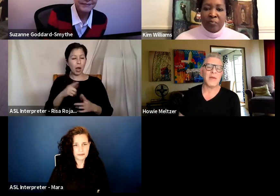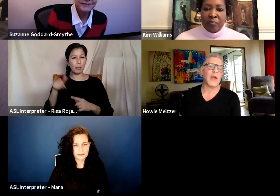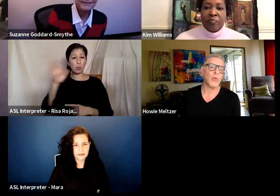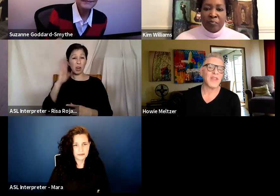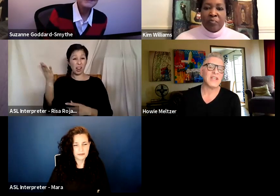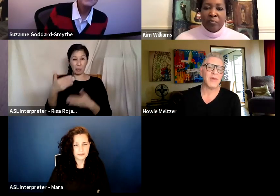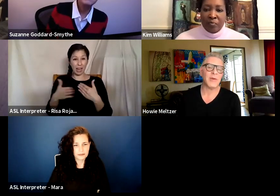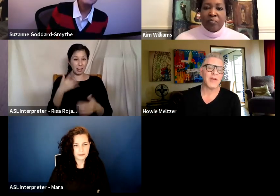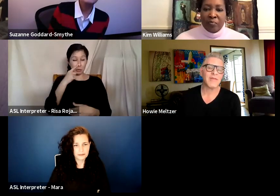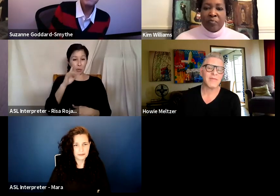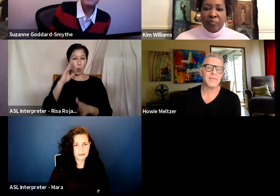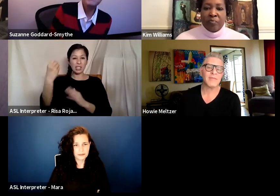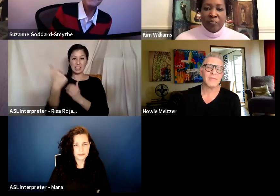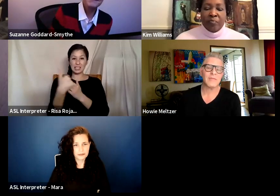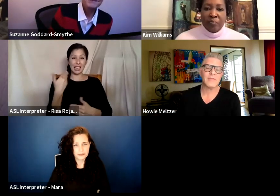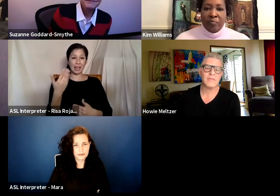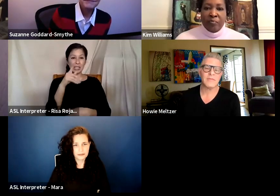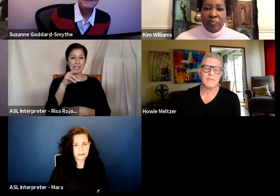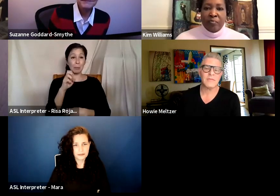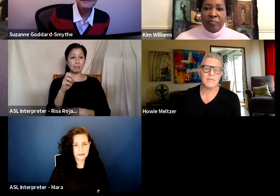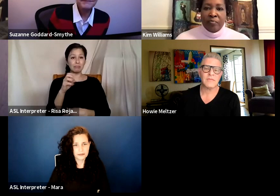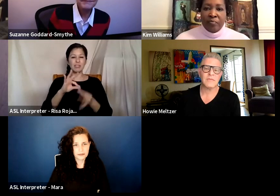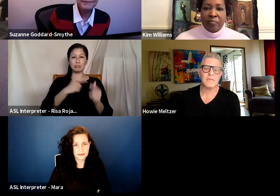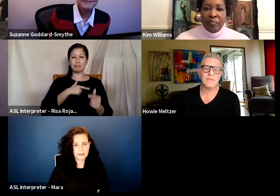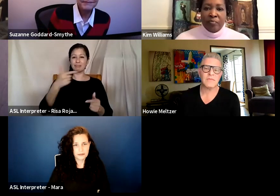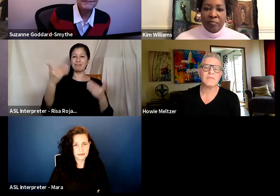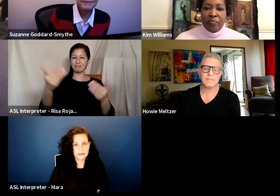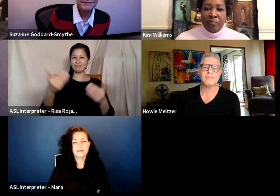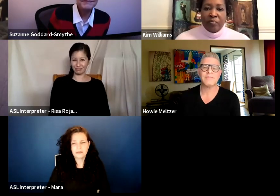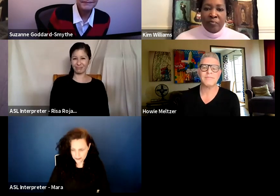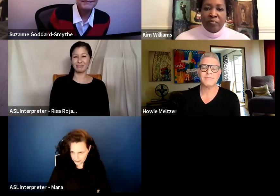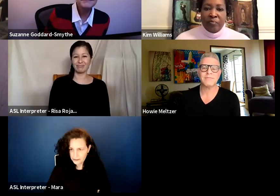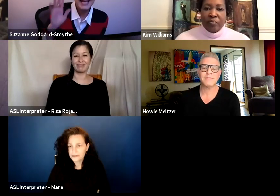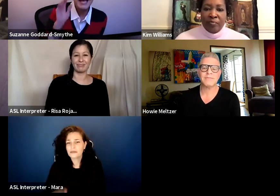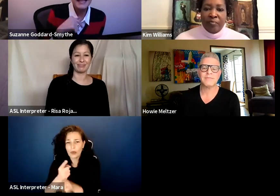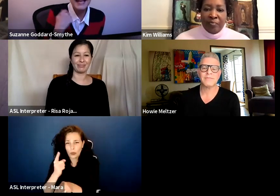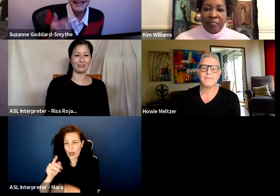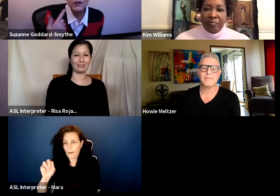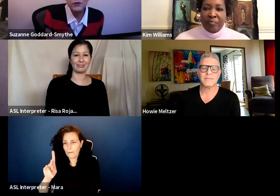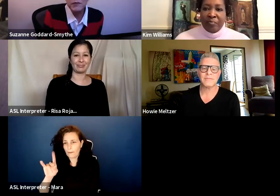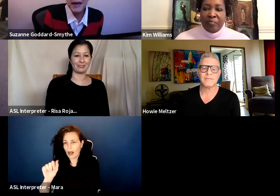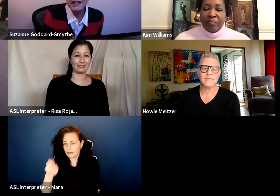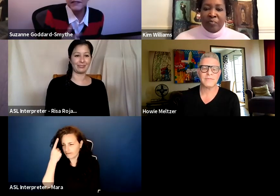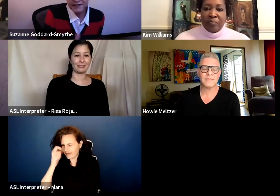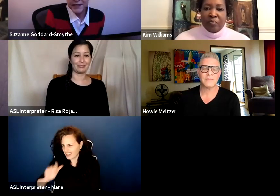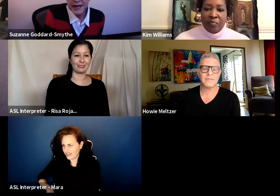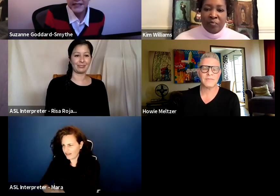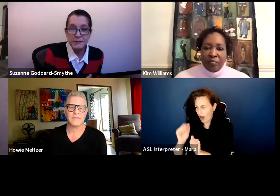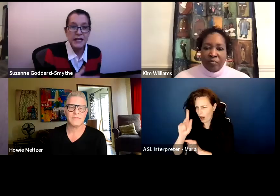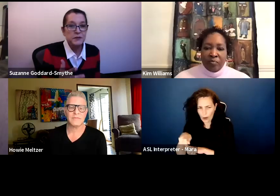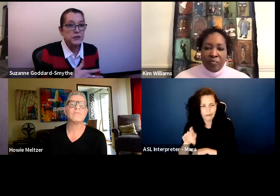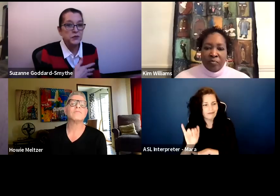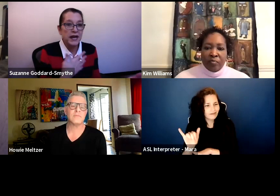come in anyway, or will they tape anyway? Yeah, there's follow-up. Mhm. Yeah. And that goes with male,